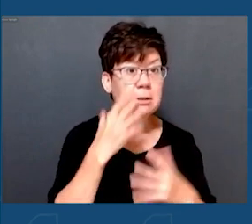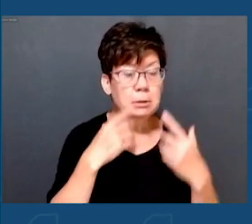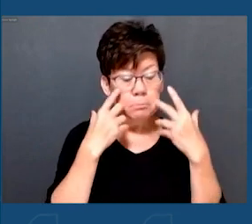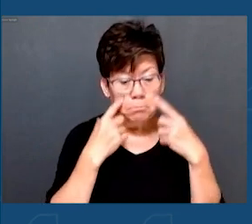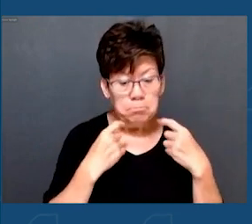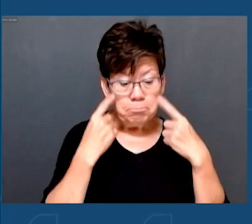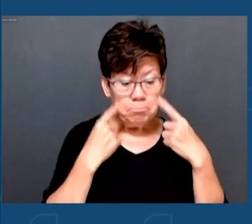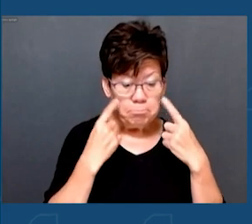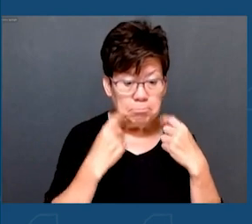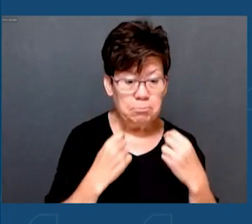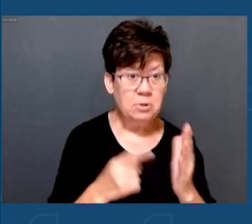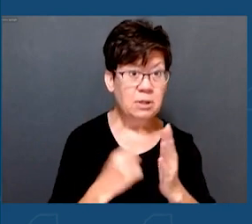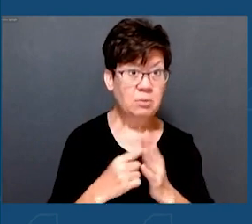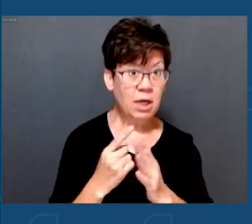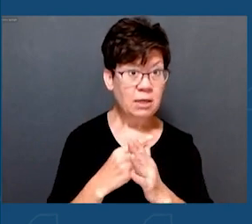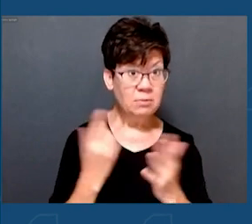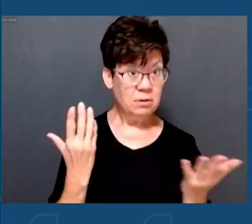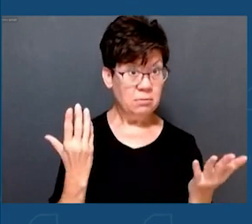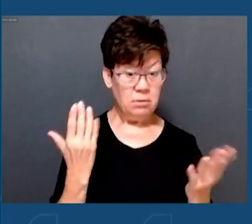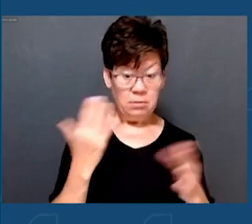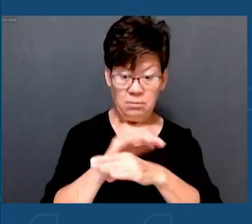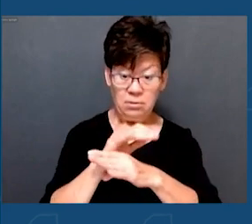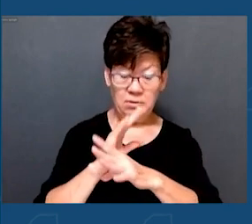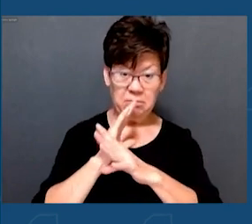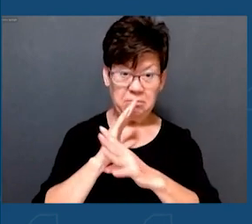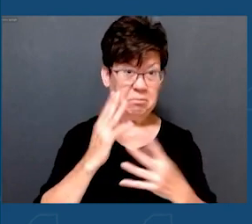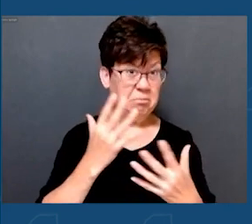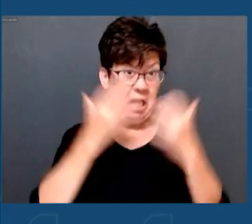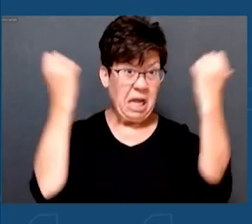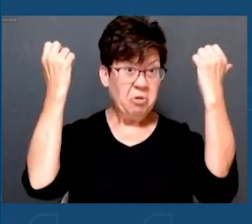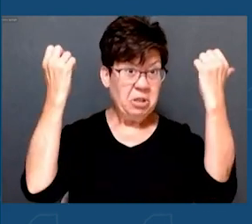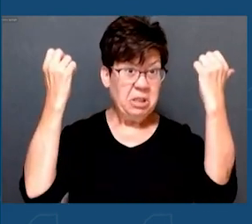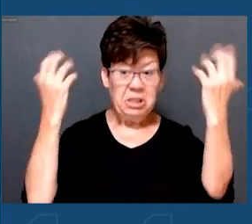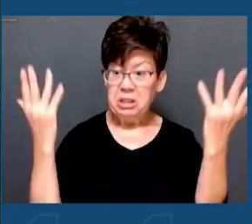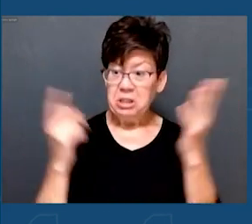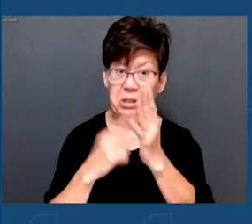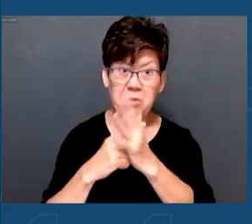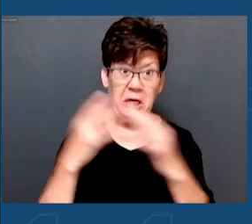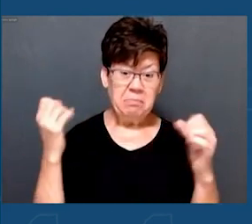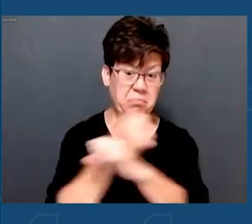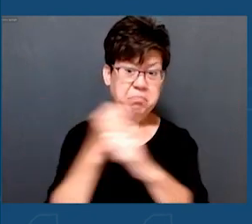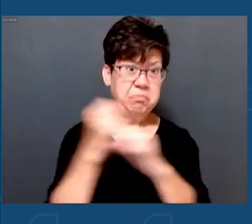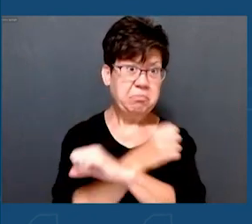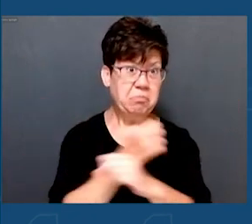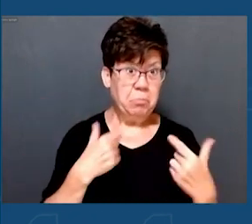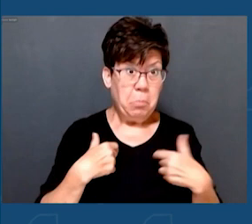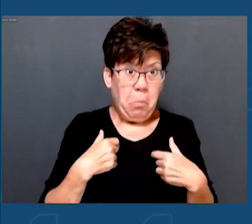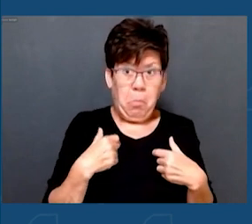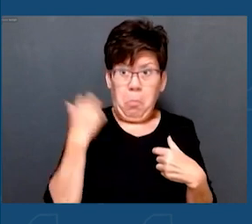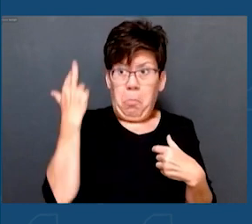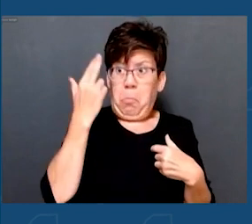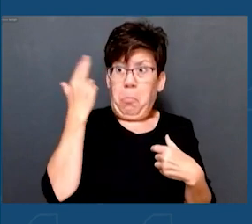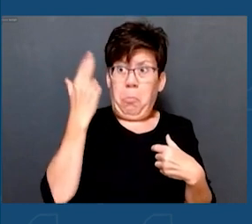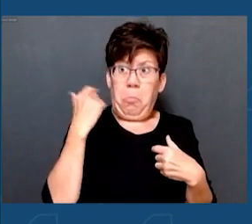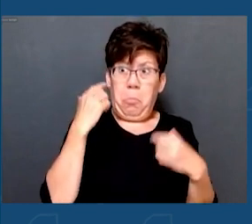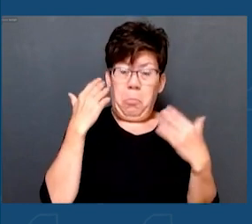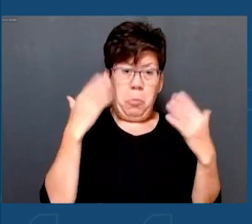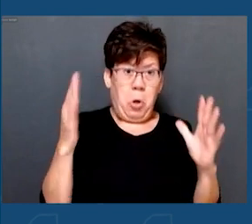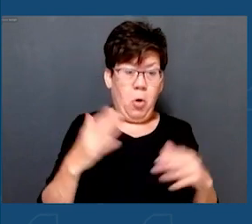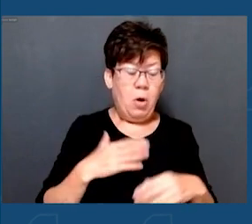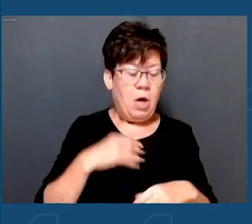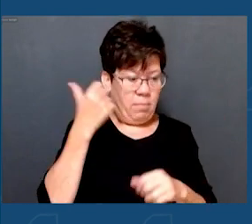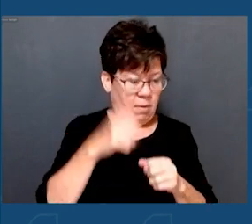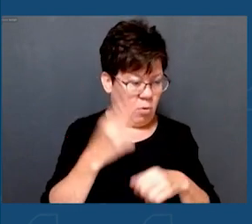violent. And at the time, I didn't know why. I remember one night he woke me up 2 a.m, told me it was time to go to